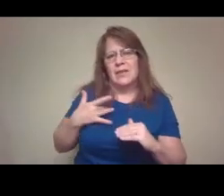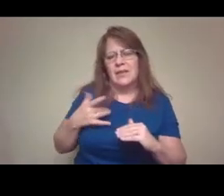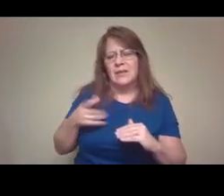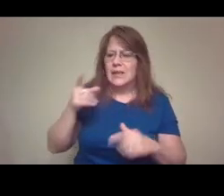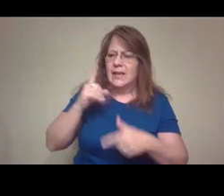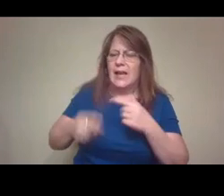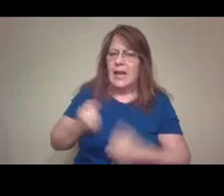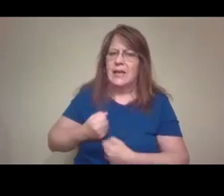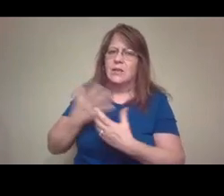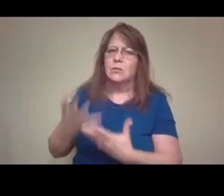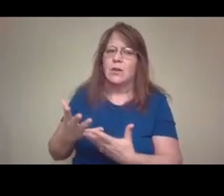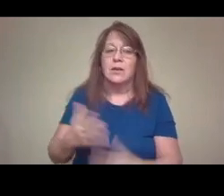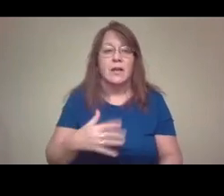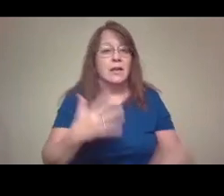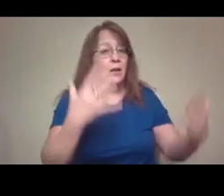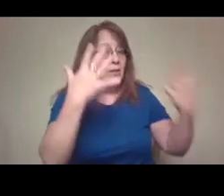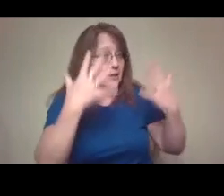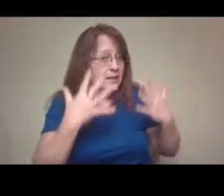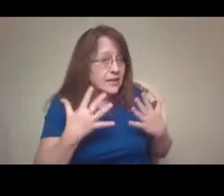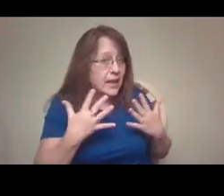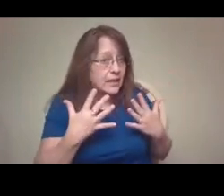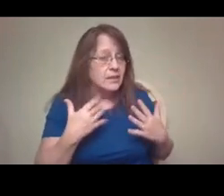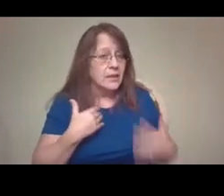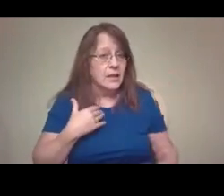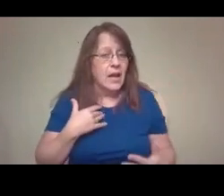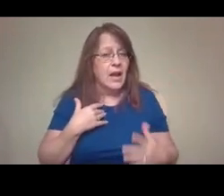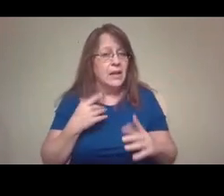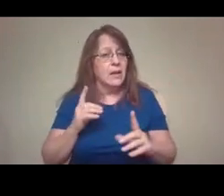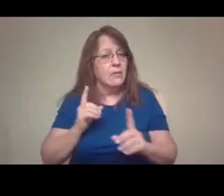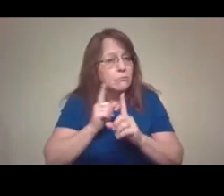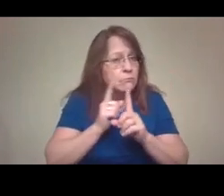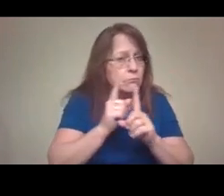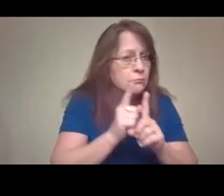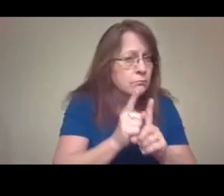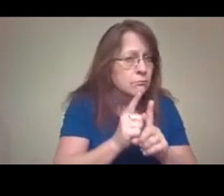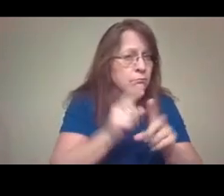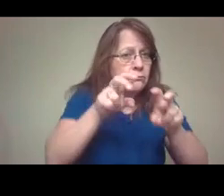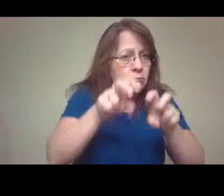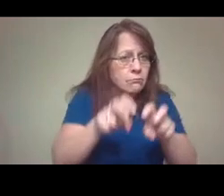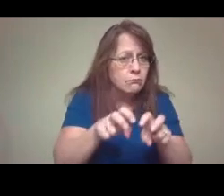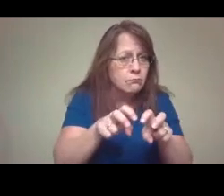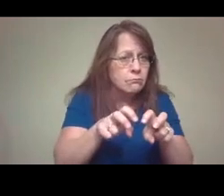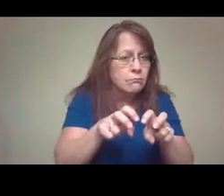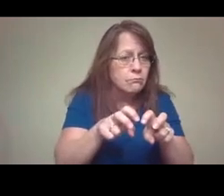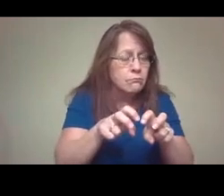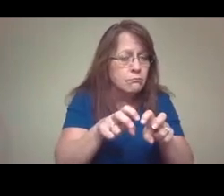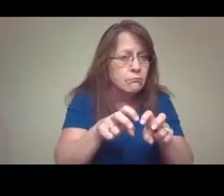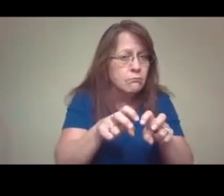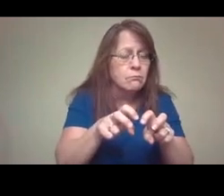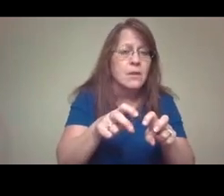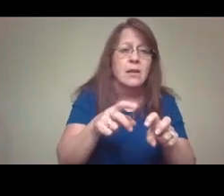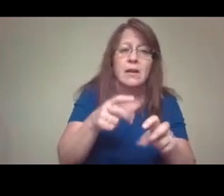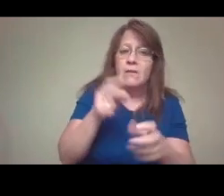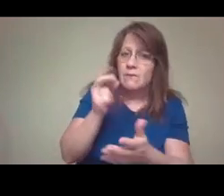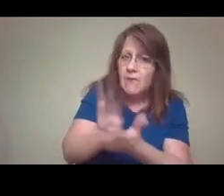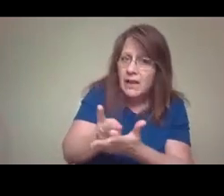from. Sadness, on the other hand, leans into that discomfort. She sits down next to him. She validates how he's